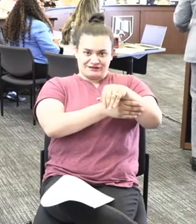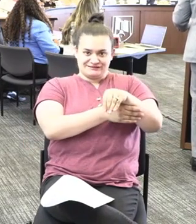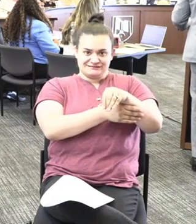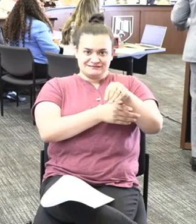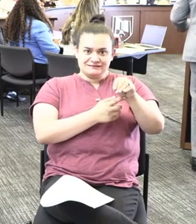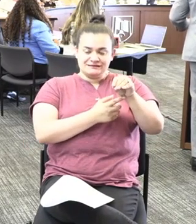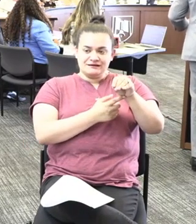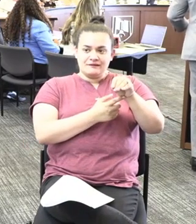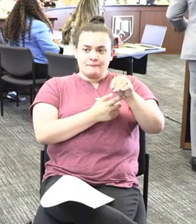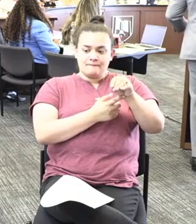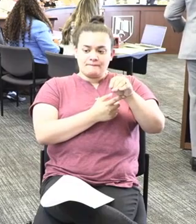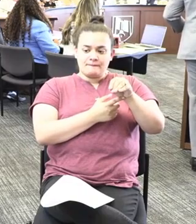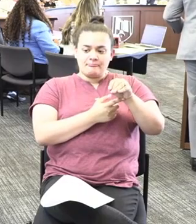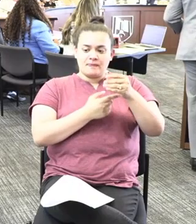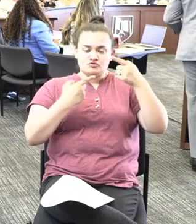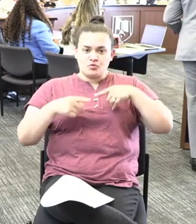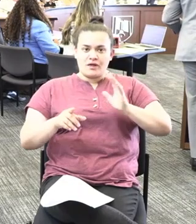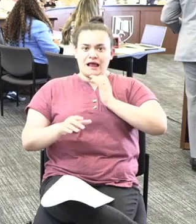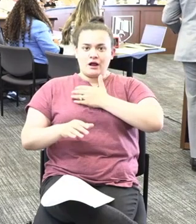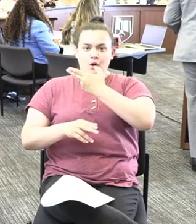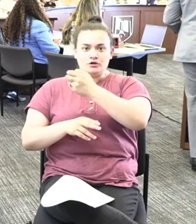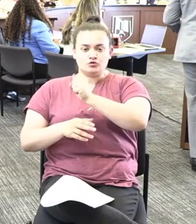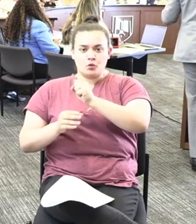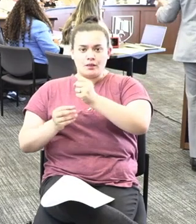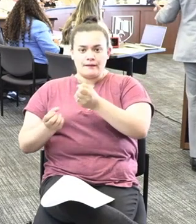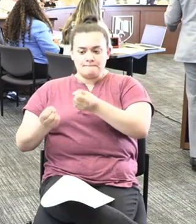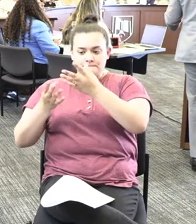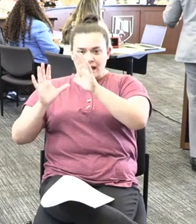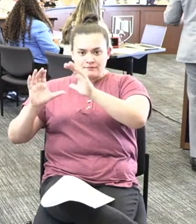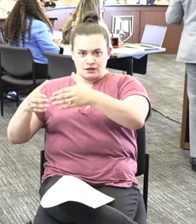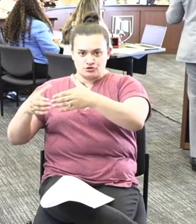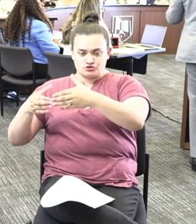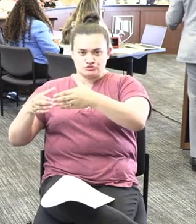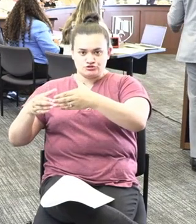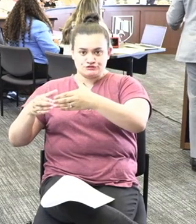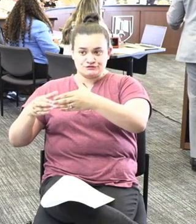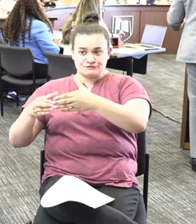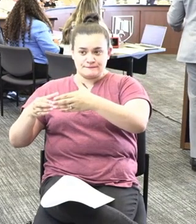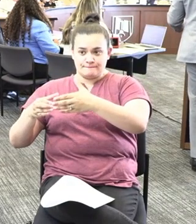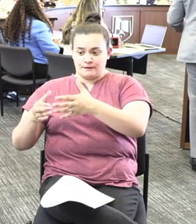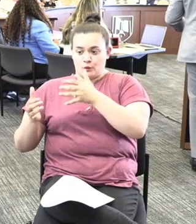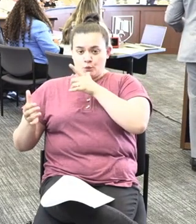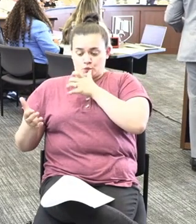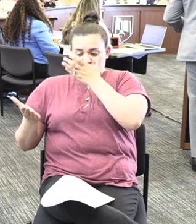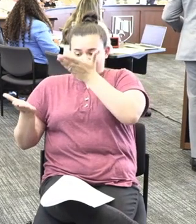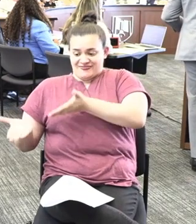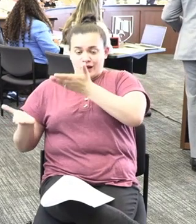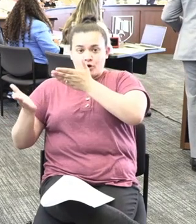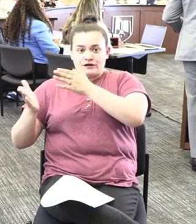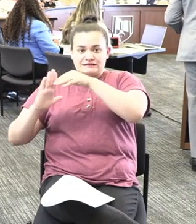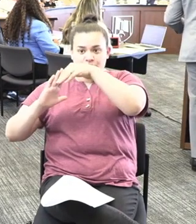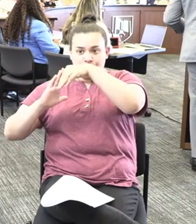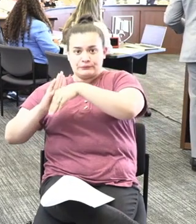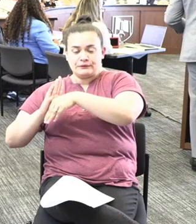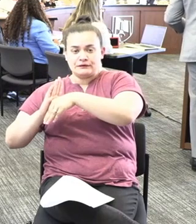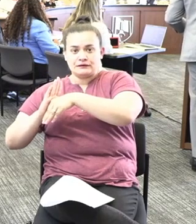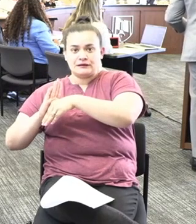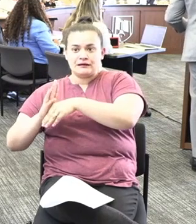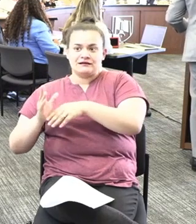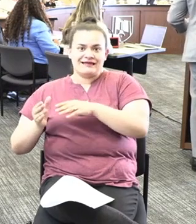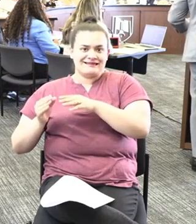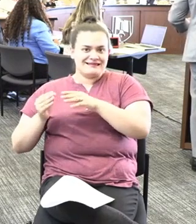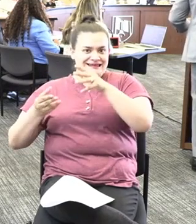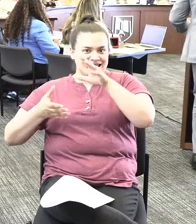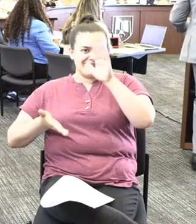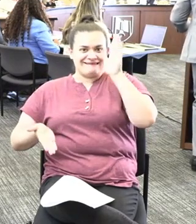while our high school population, just by who's present and there, is declining, less babies,